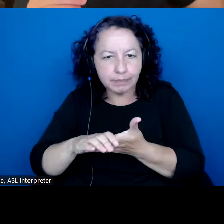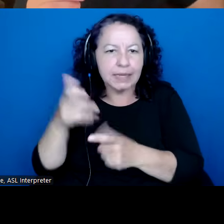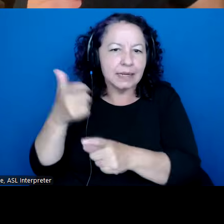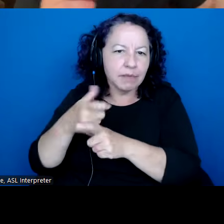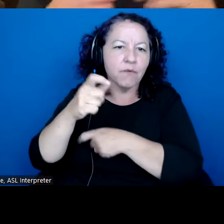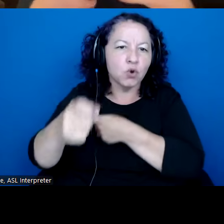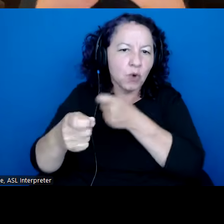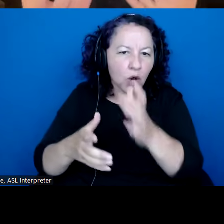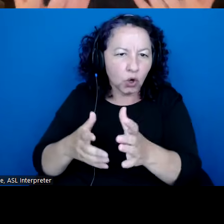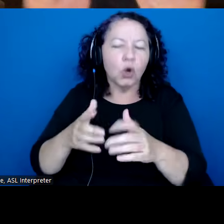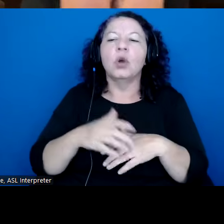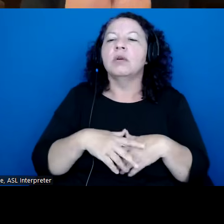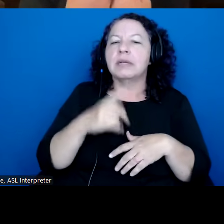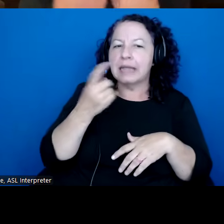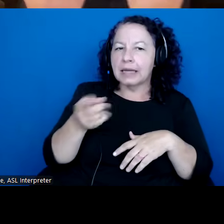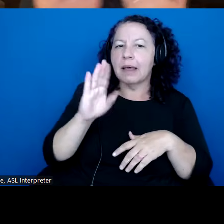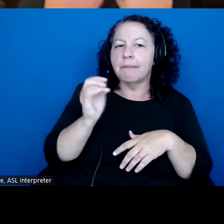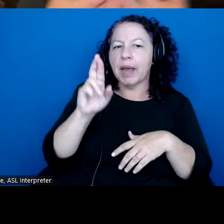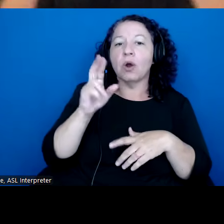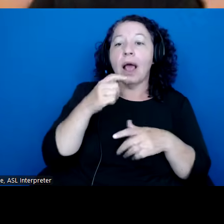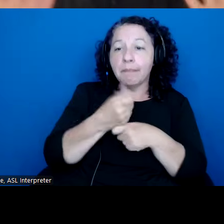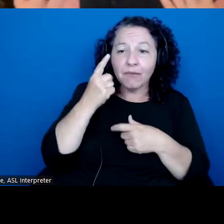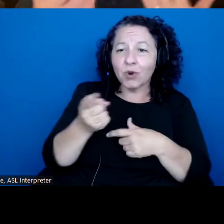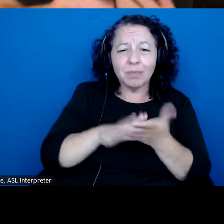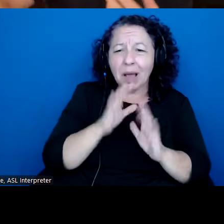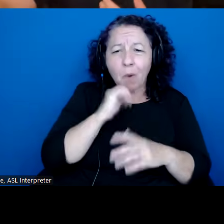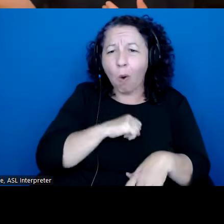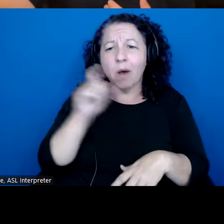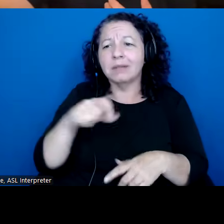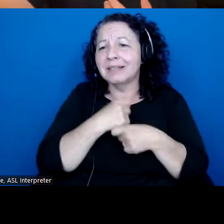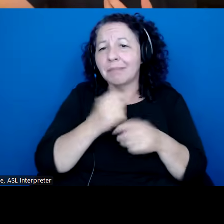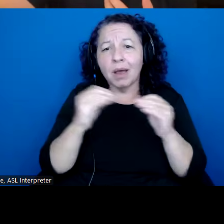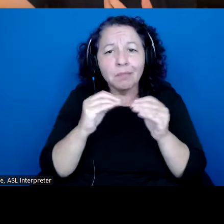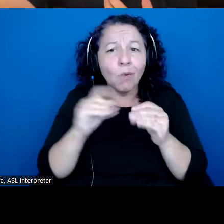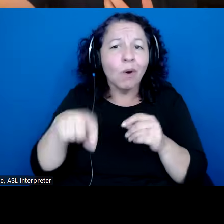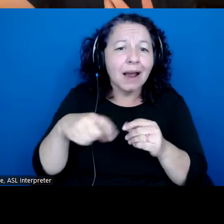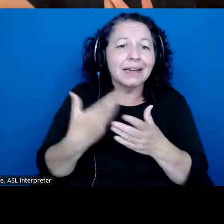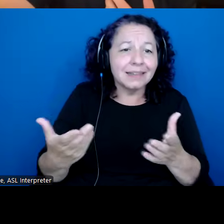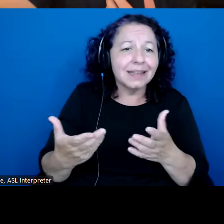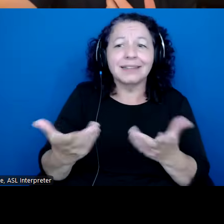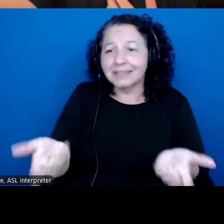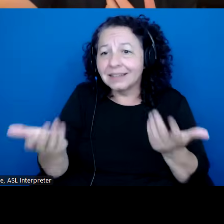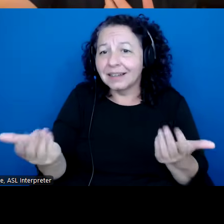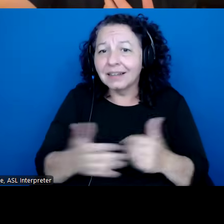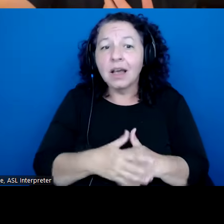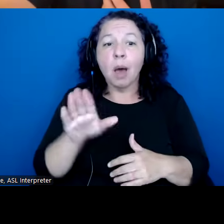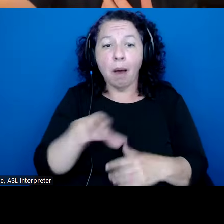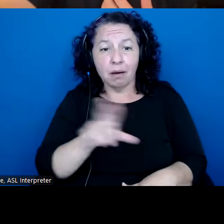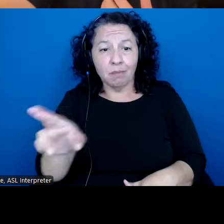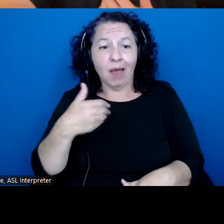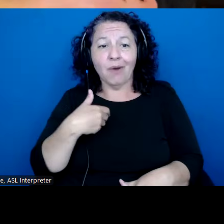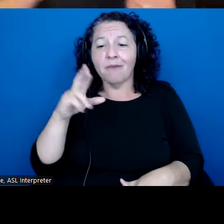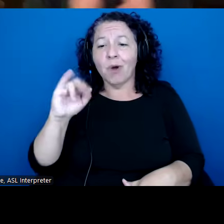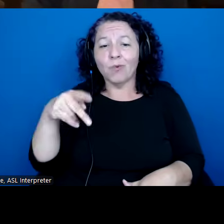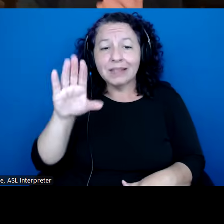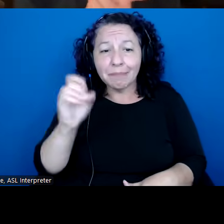away, and she's saying, "The bapir I made for you has become too old. I need to make some more. I need ingredients." And then on the bottom right, you have a recipe